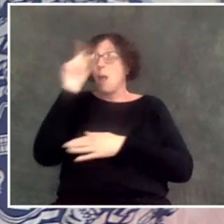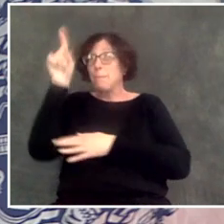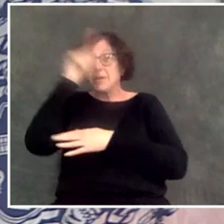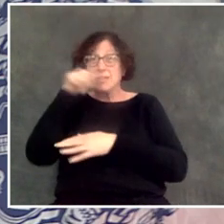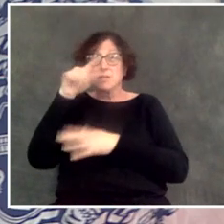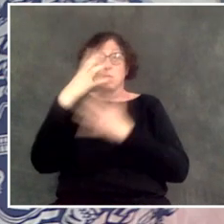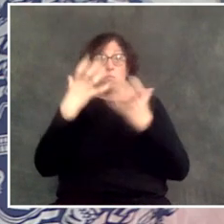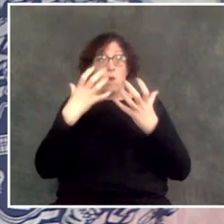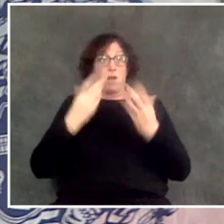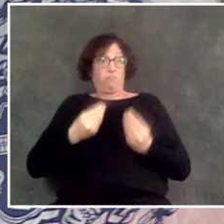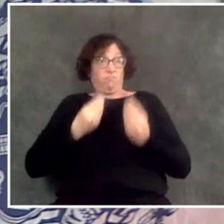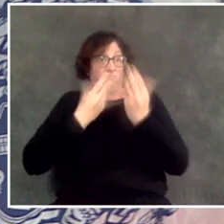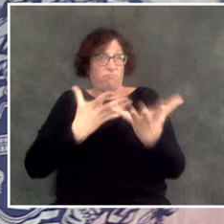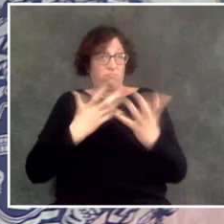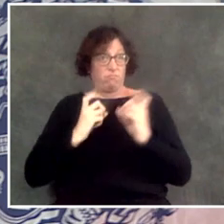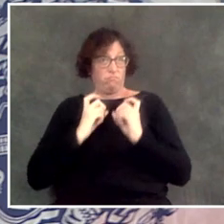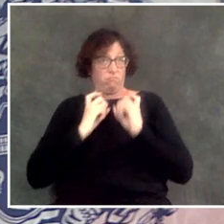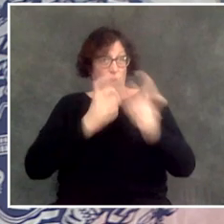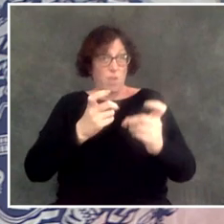calling